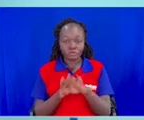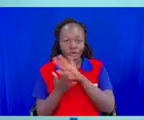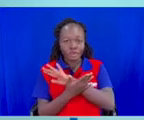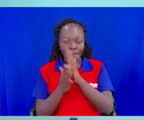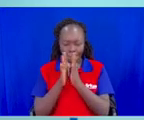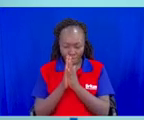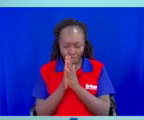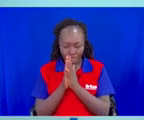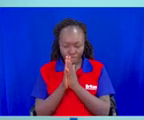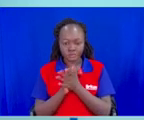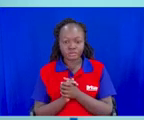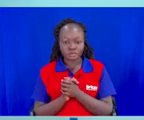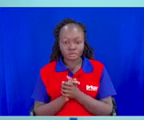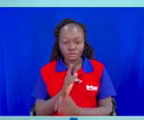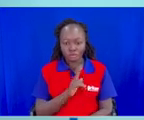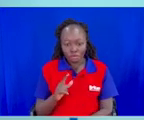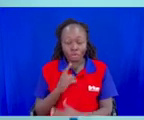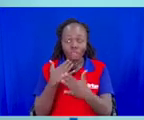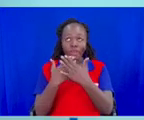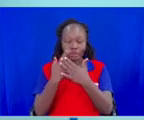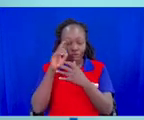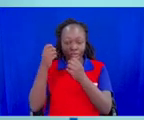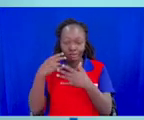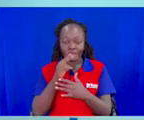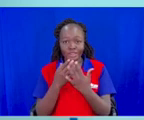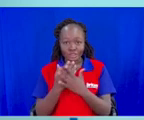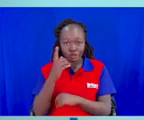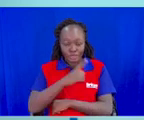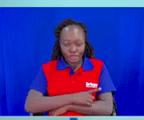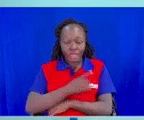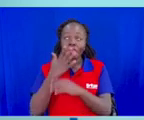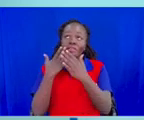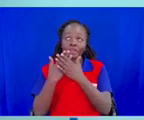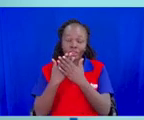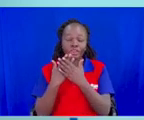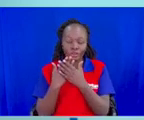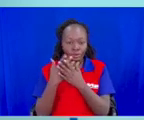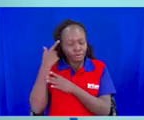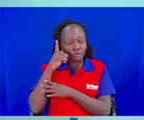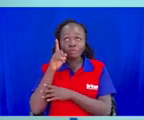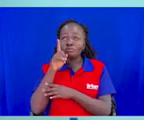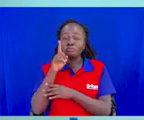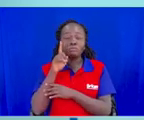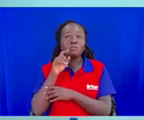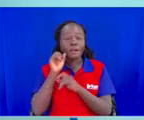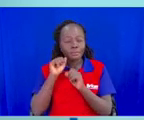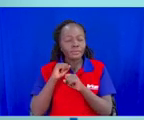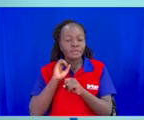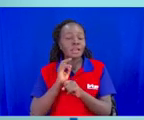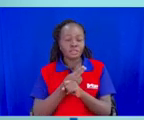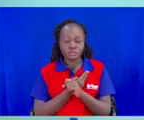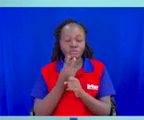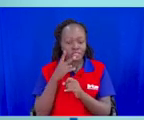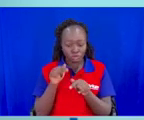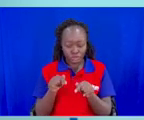pray. Lord, we thank you for giving us a brand new day. We thank you for being able to see this day and in order to have